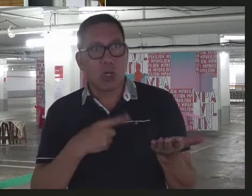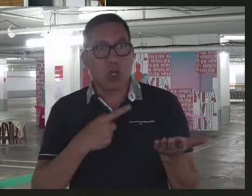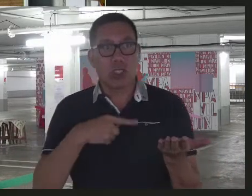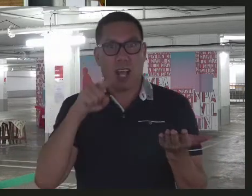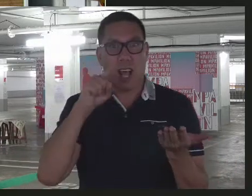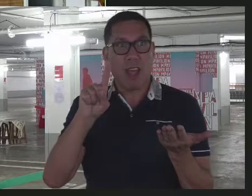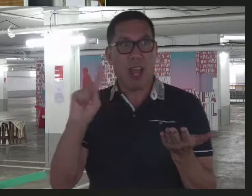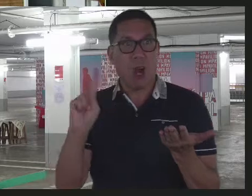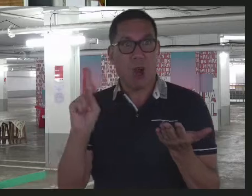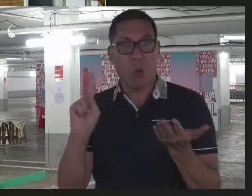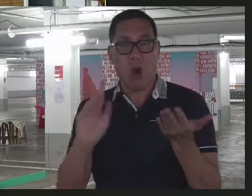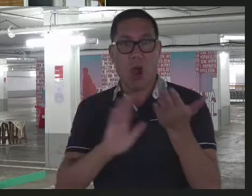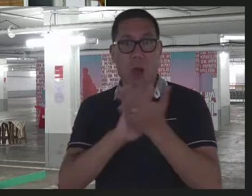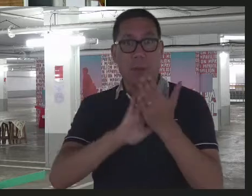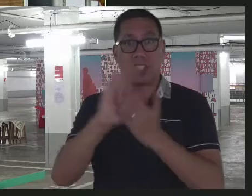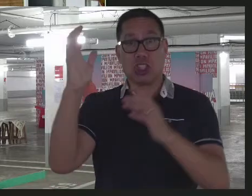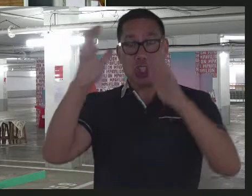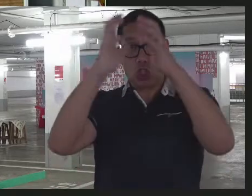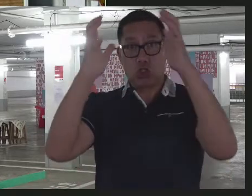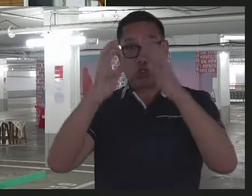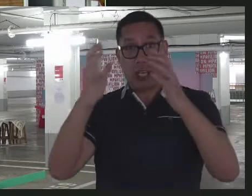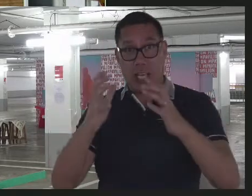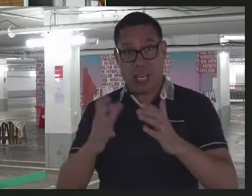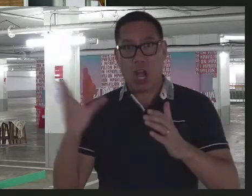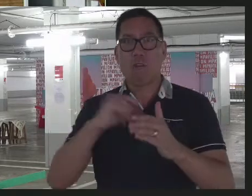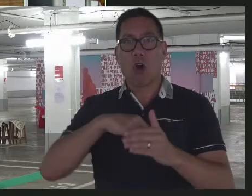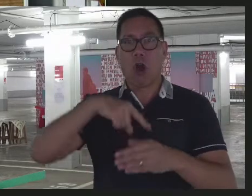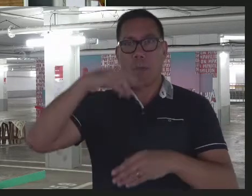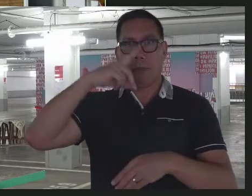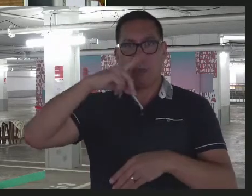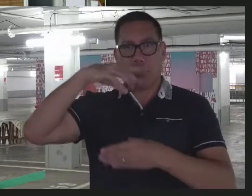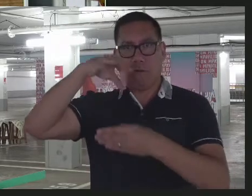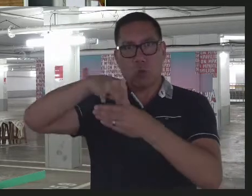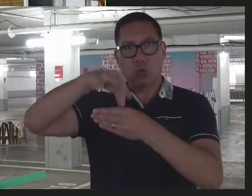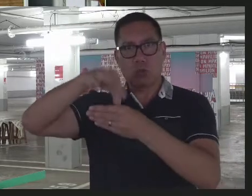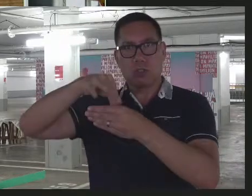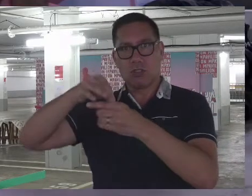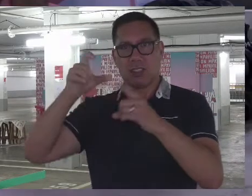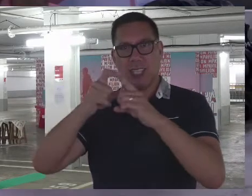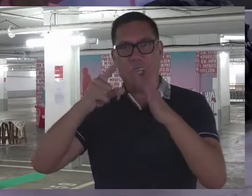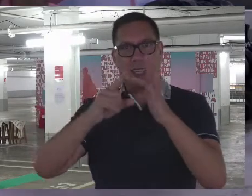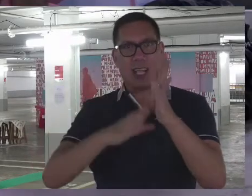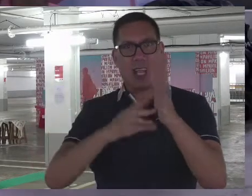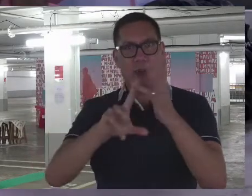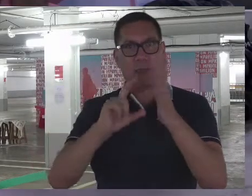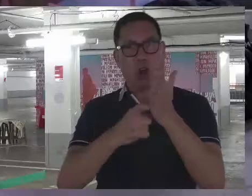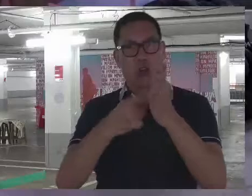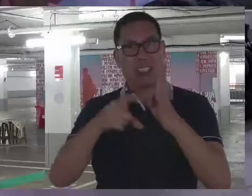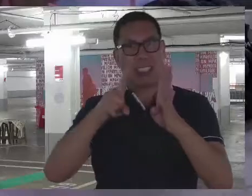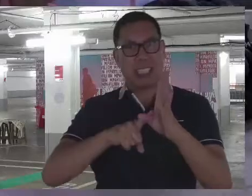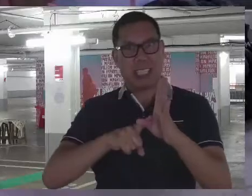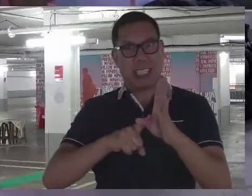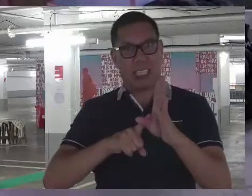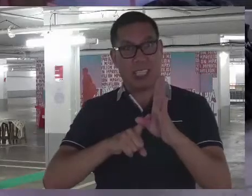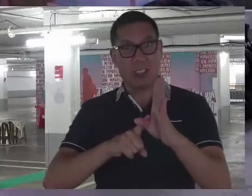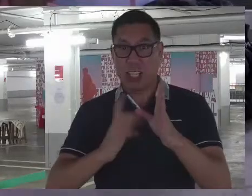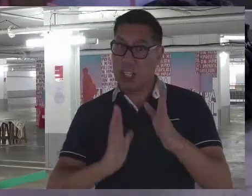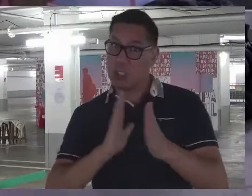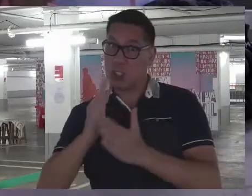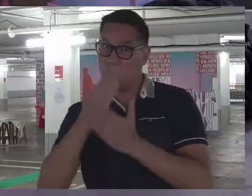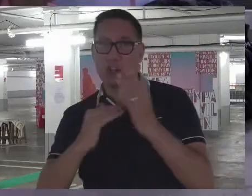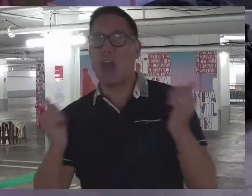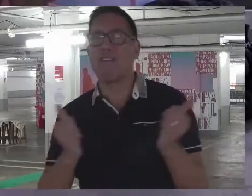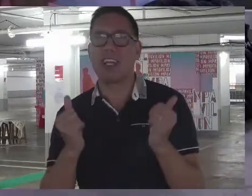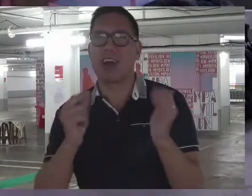of the democracy tree, which is quite an interesting story in itself, but we probably don't have time to go into that. But I think in